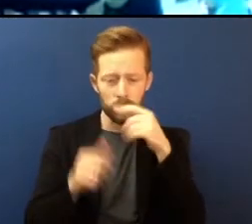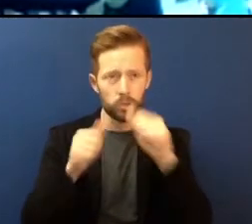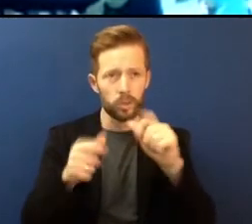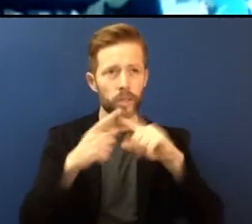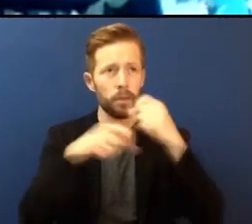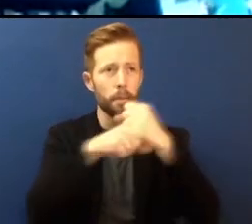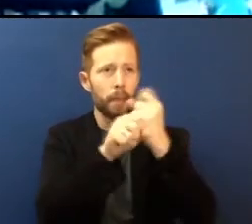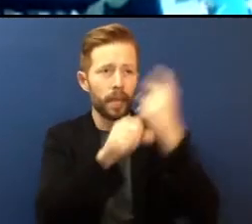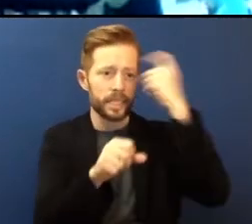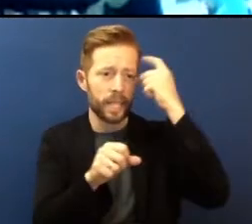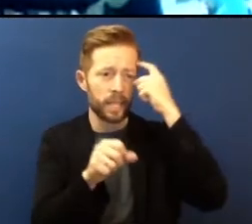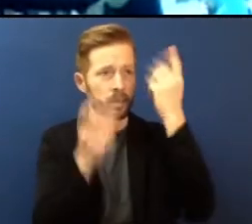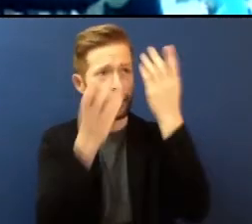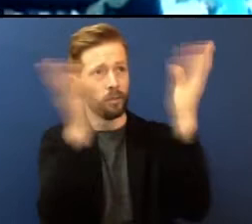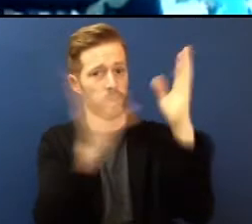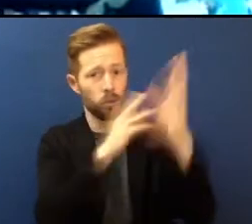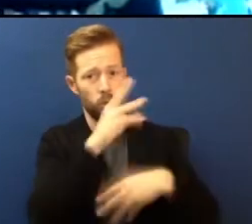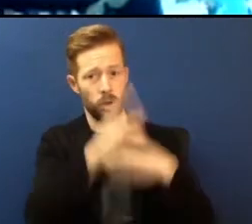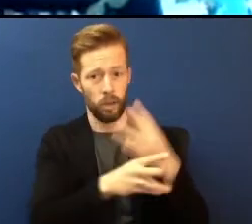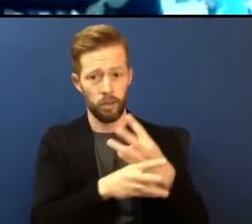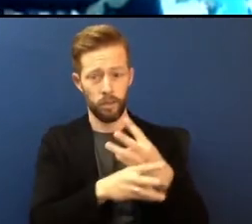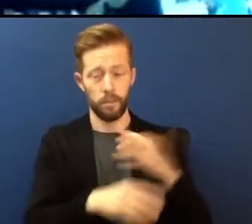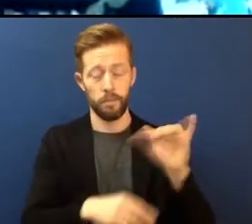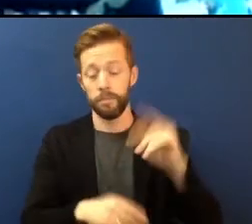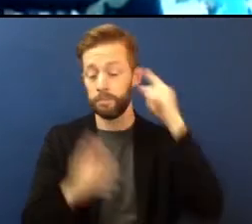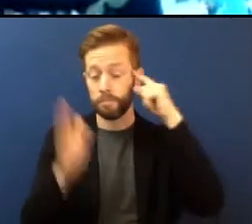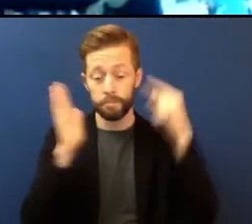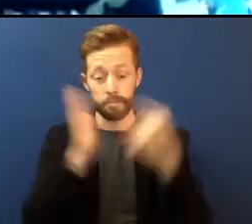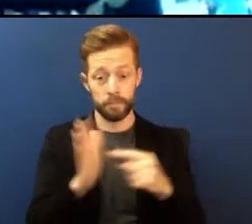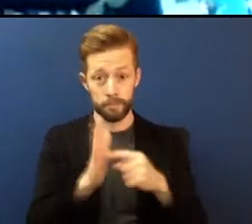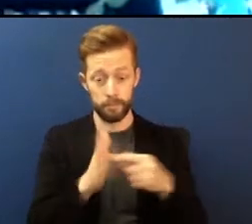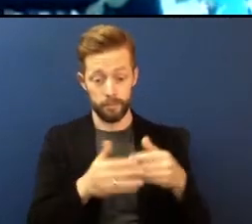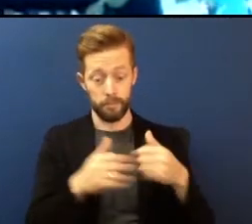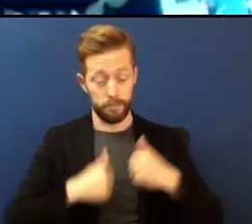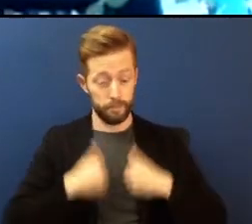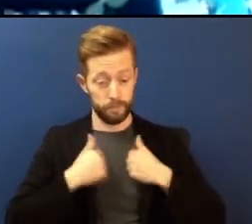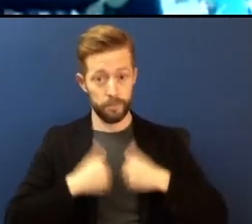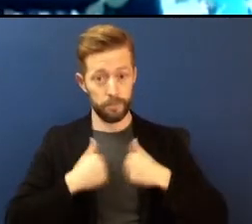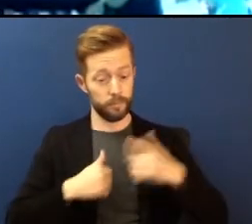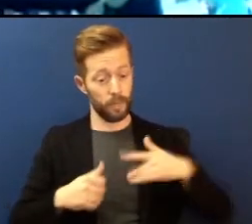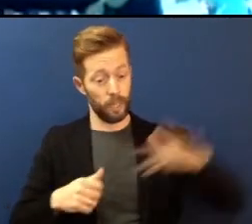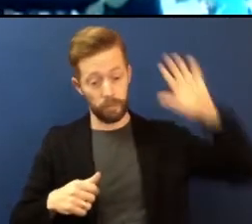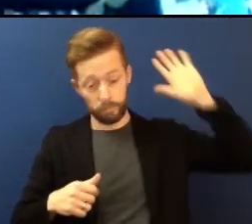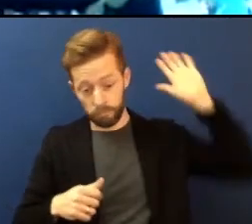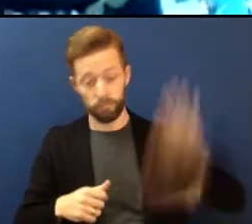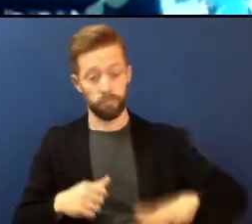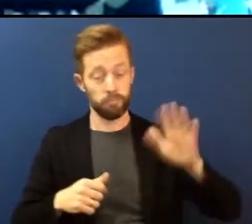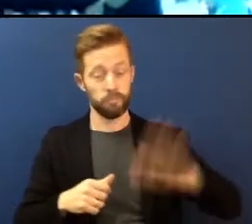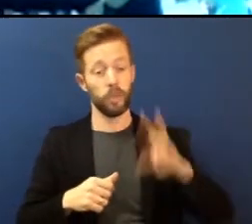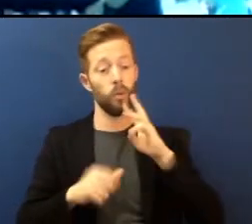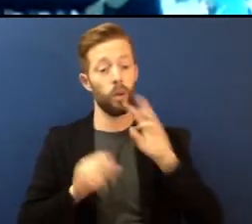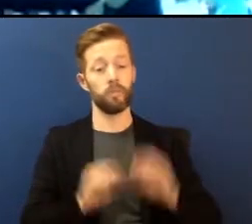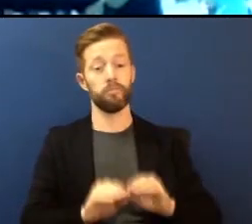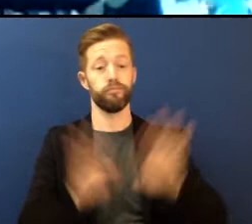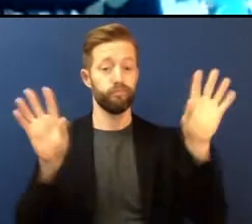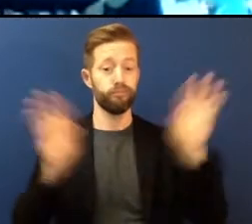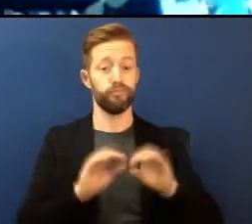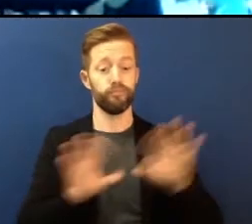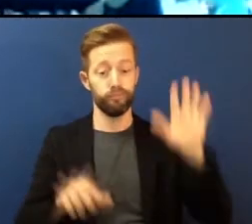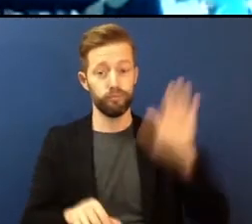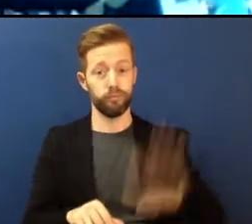sense of their world. So when they do something like they splash their hand in the bathtub, you